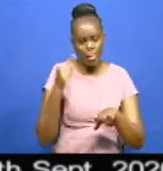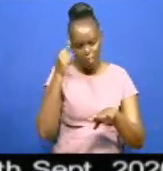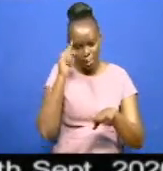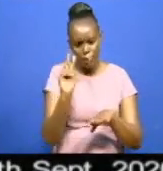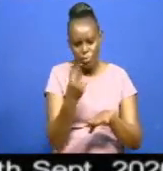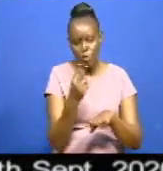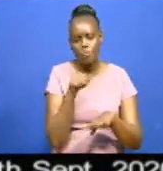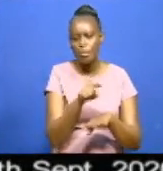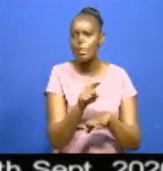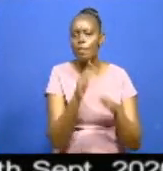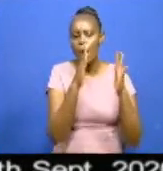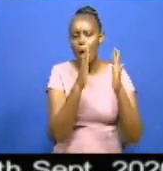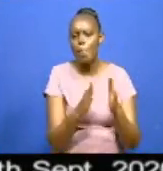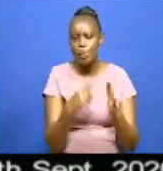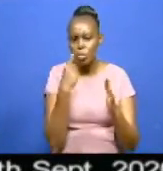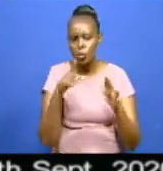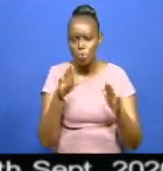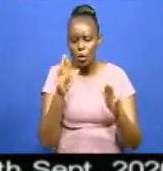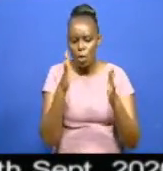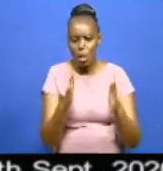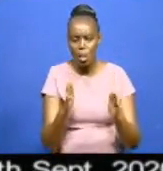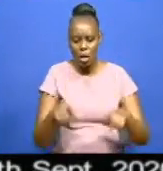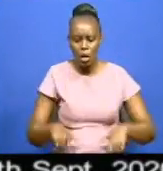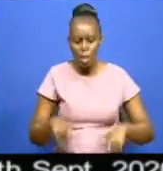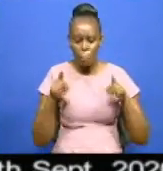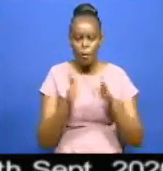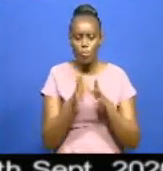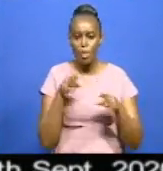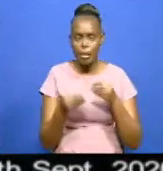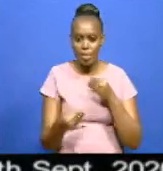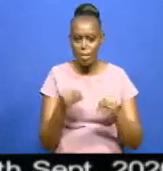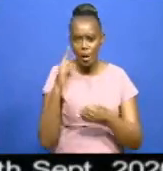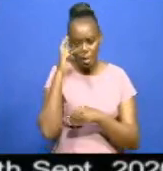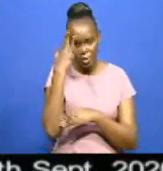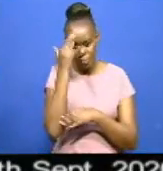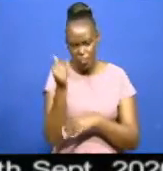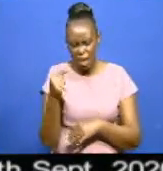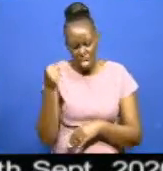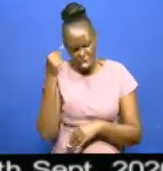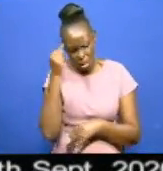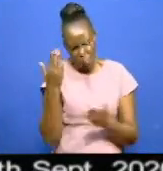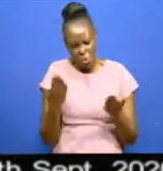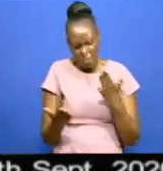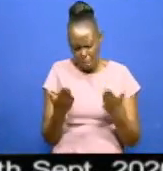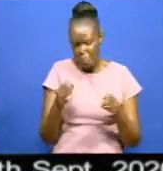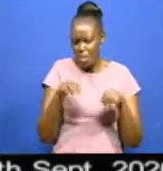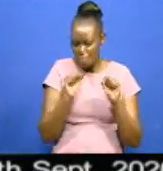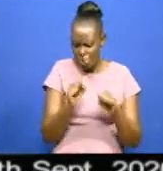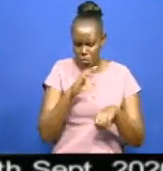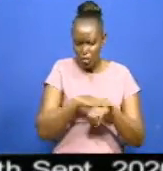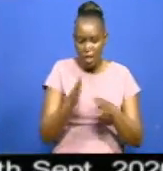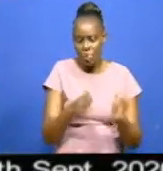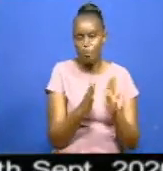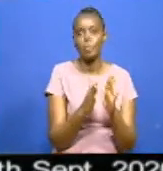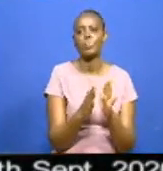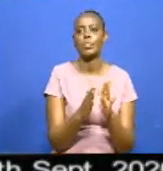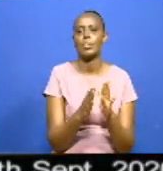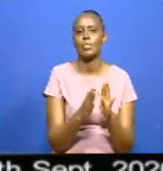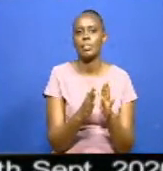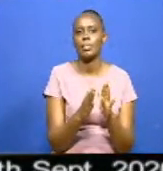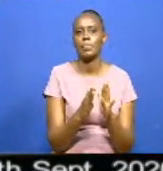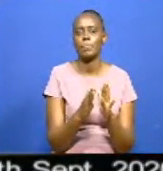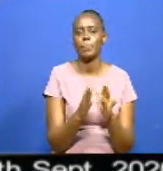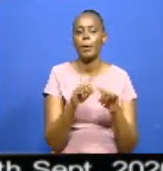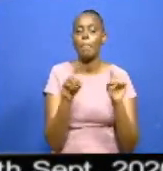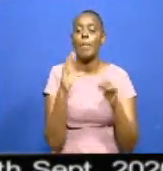because he's somebody who is living with disability. I think that is the reason why he thought he would get that opportunity. But Mr.